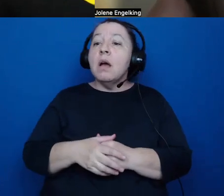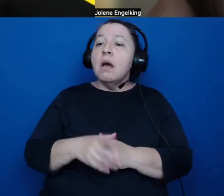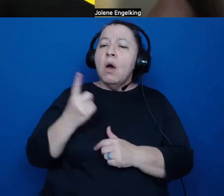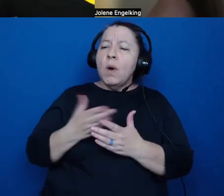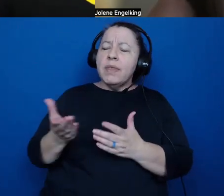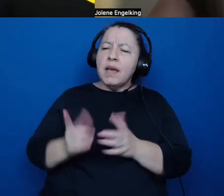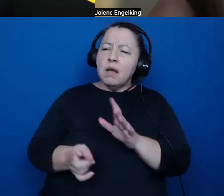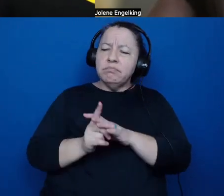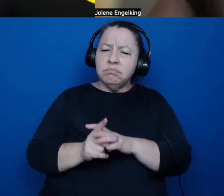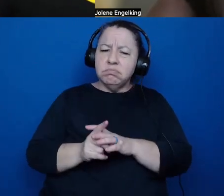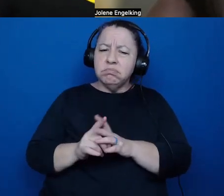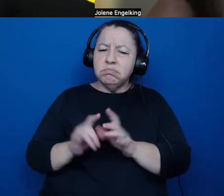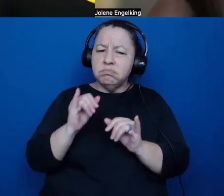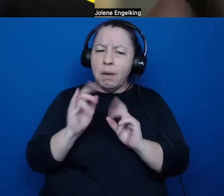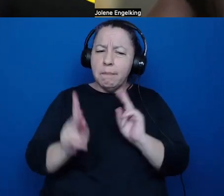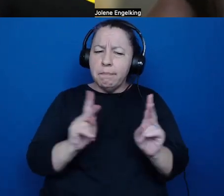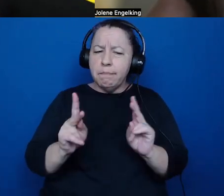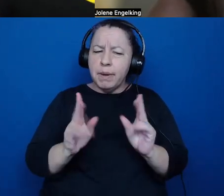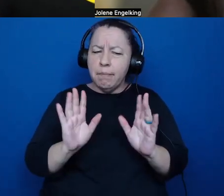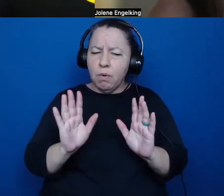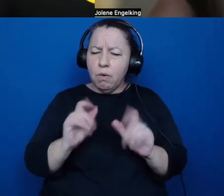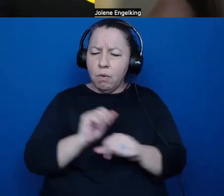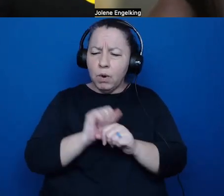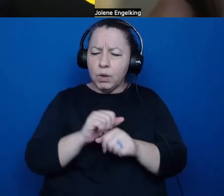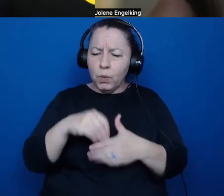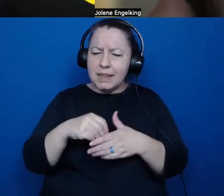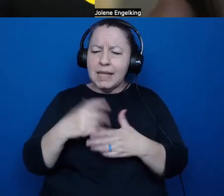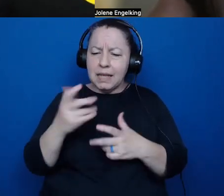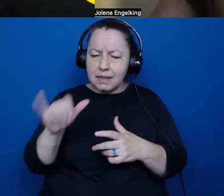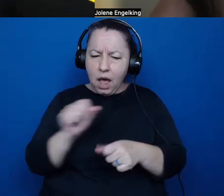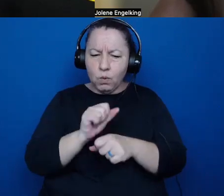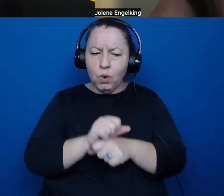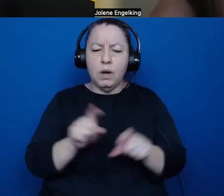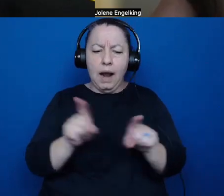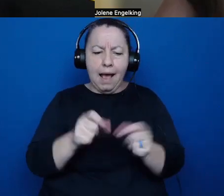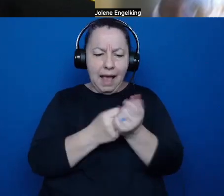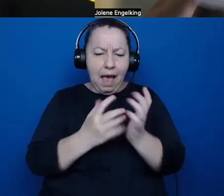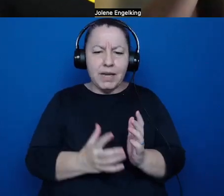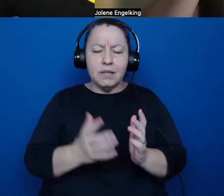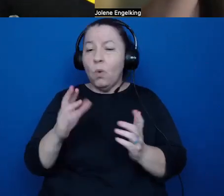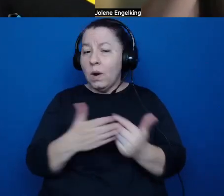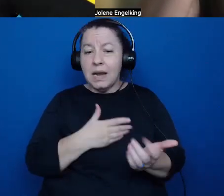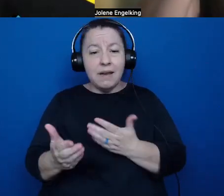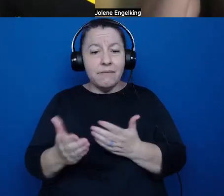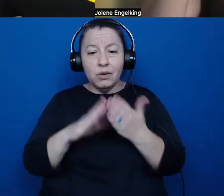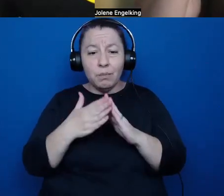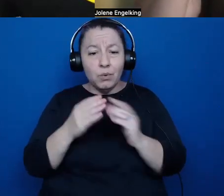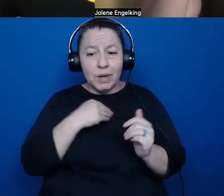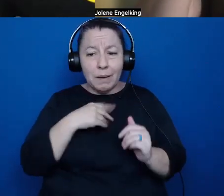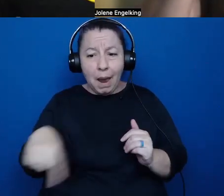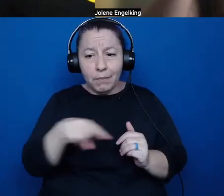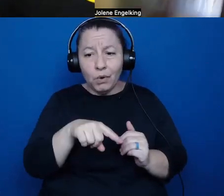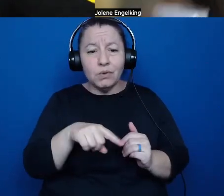even individuals and people working in the movement, advocates, or even community members, everyone, always I